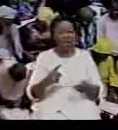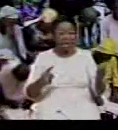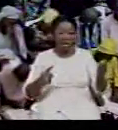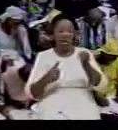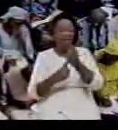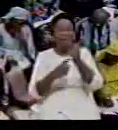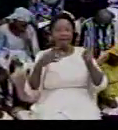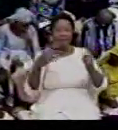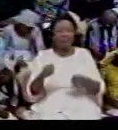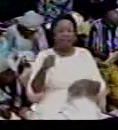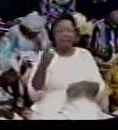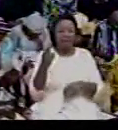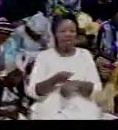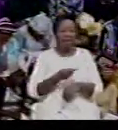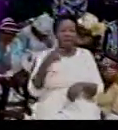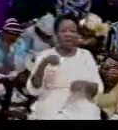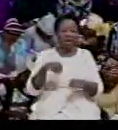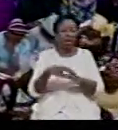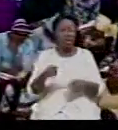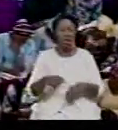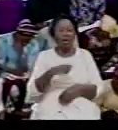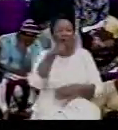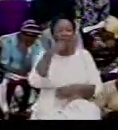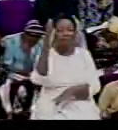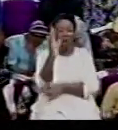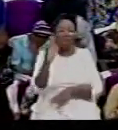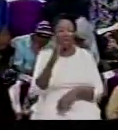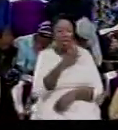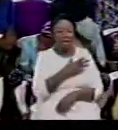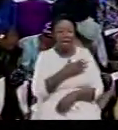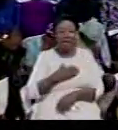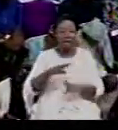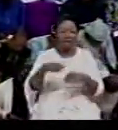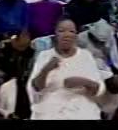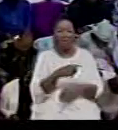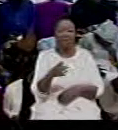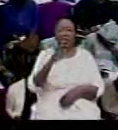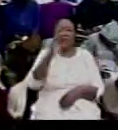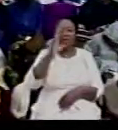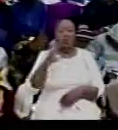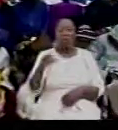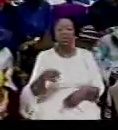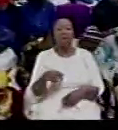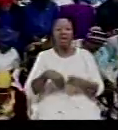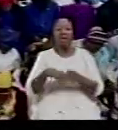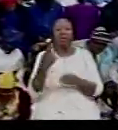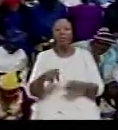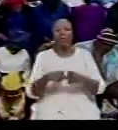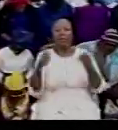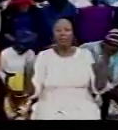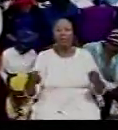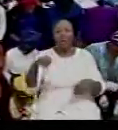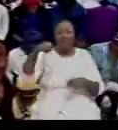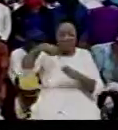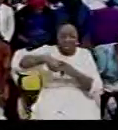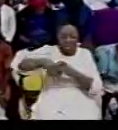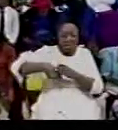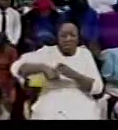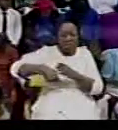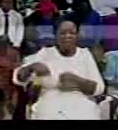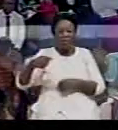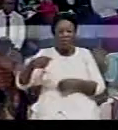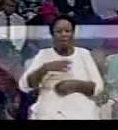out of the great depths. And in verse 16, it says, he brought